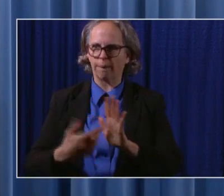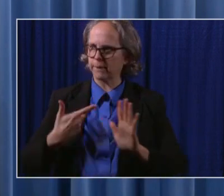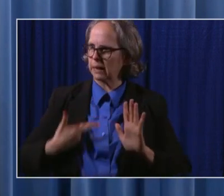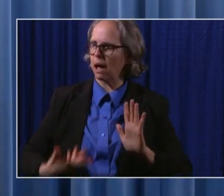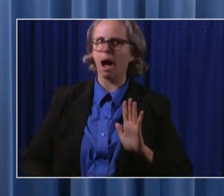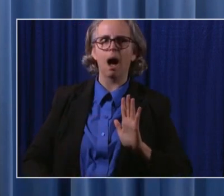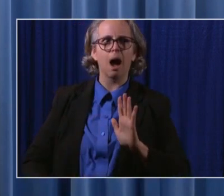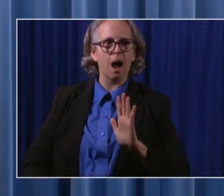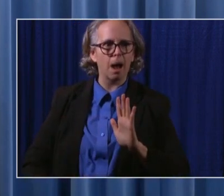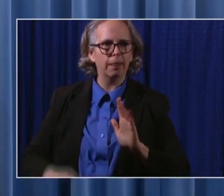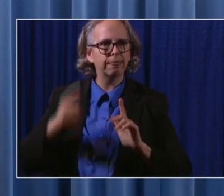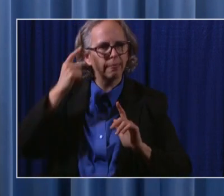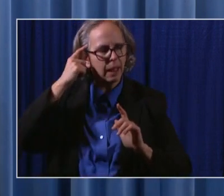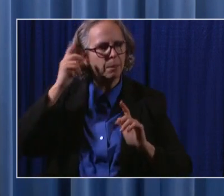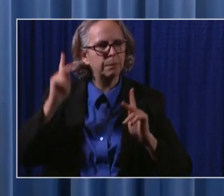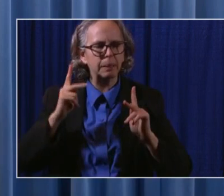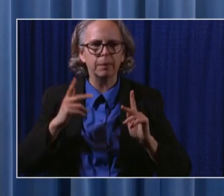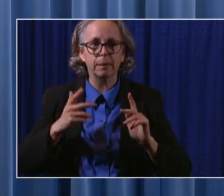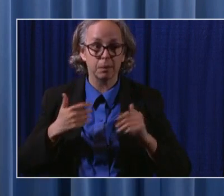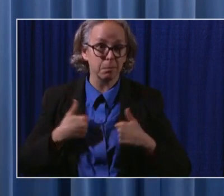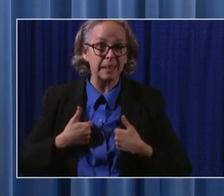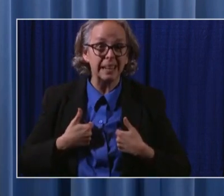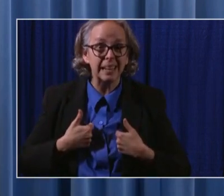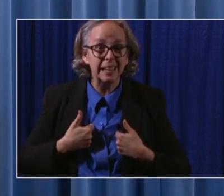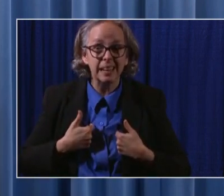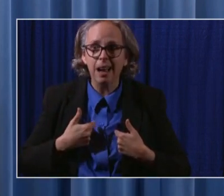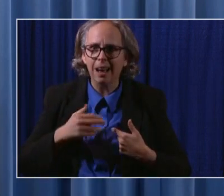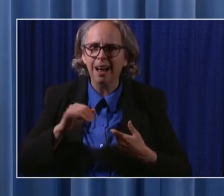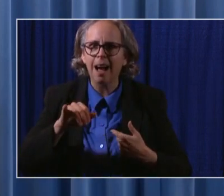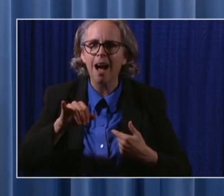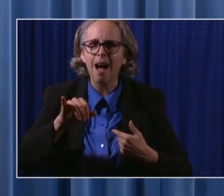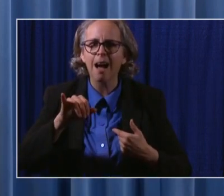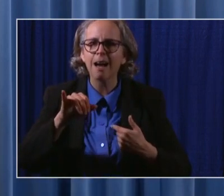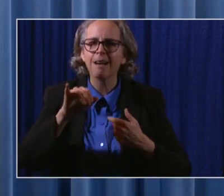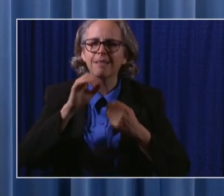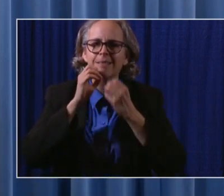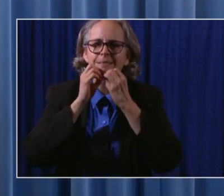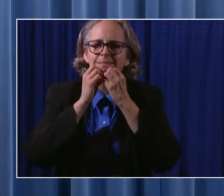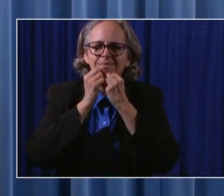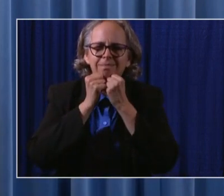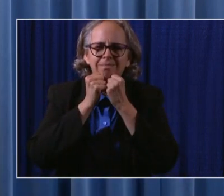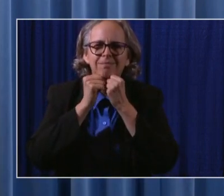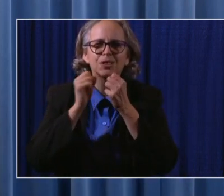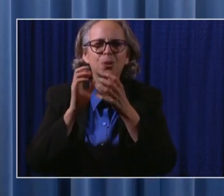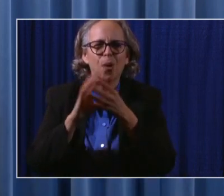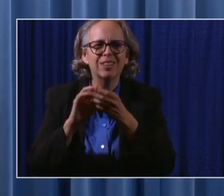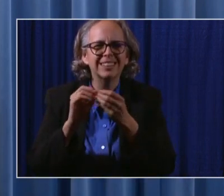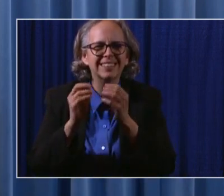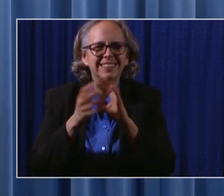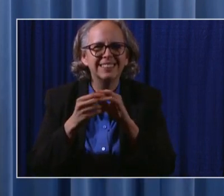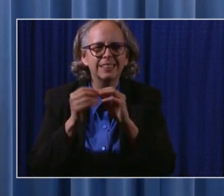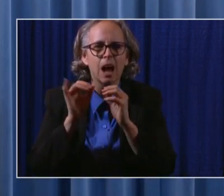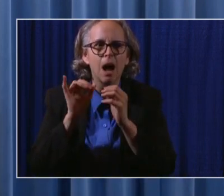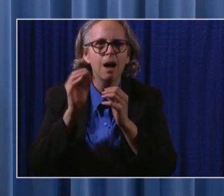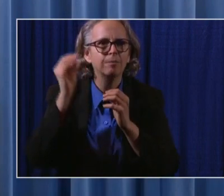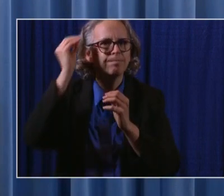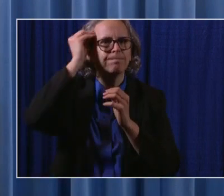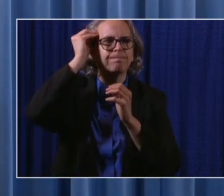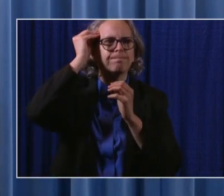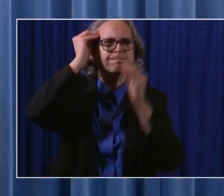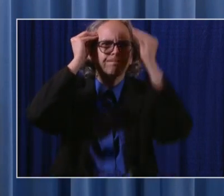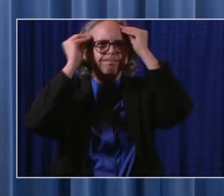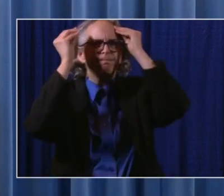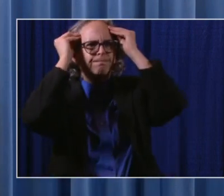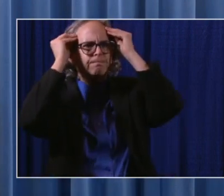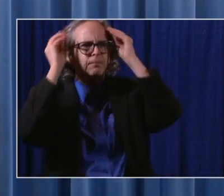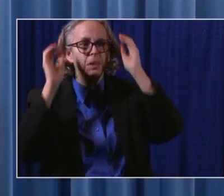all have, myself included, that if we're around family, if we're around friends, we're not as concerned. We may not be as likely to wear a mask. We